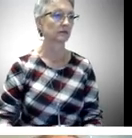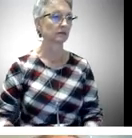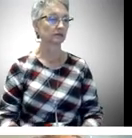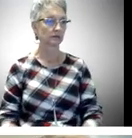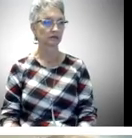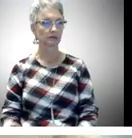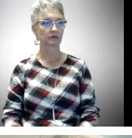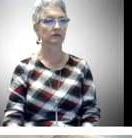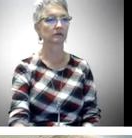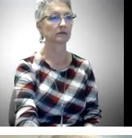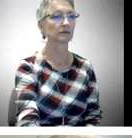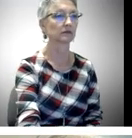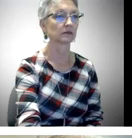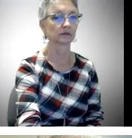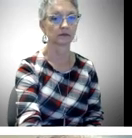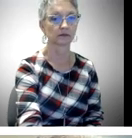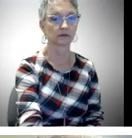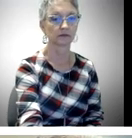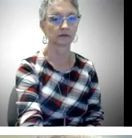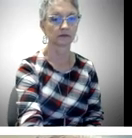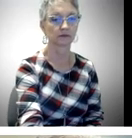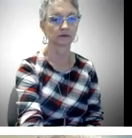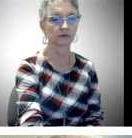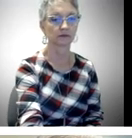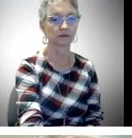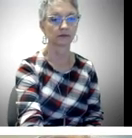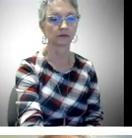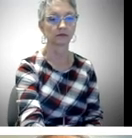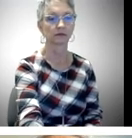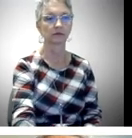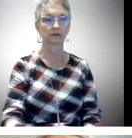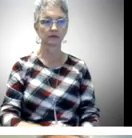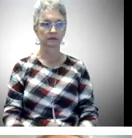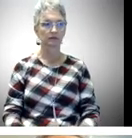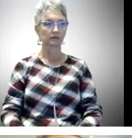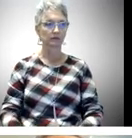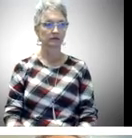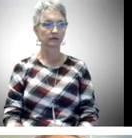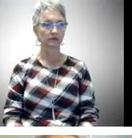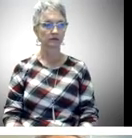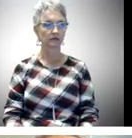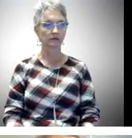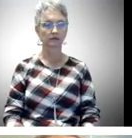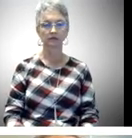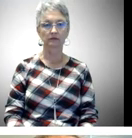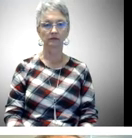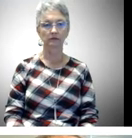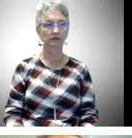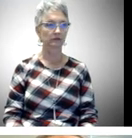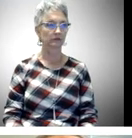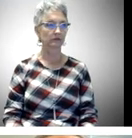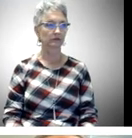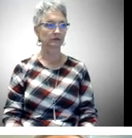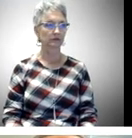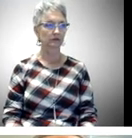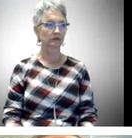if a supporter is to get those records, they are required to not only get the records, but help the